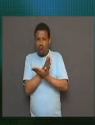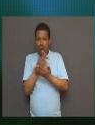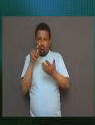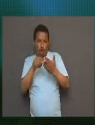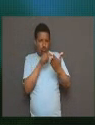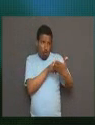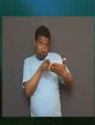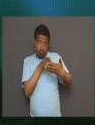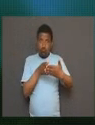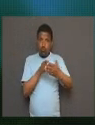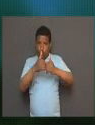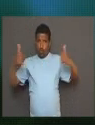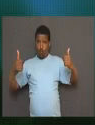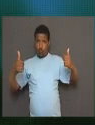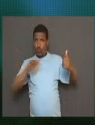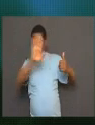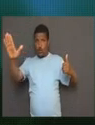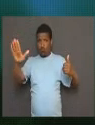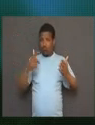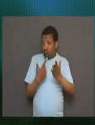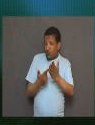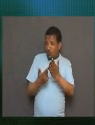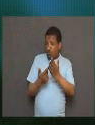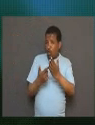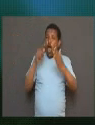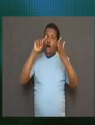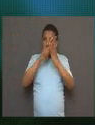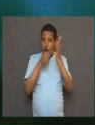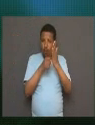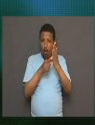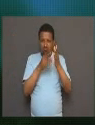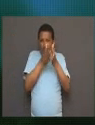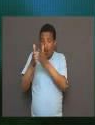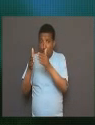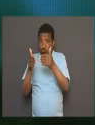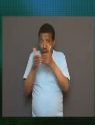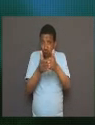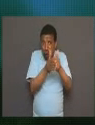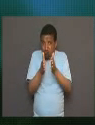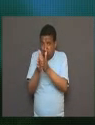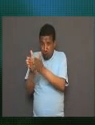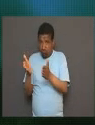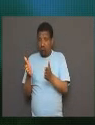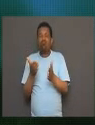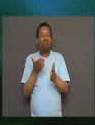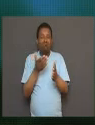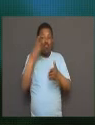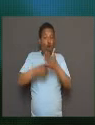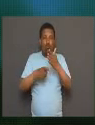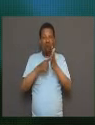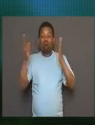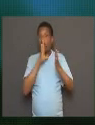them. If dots are clustered too close together, the values will not be